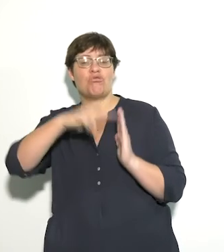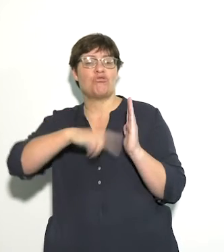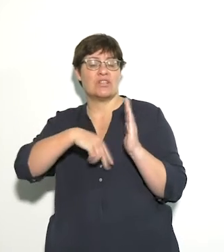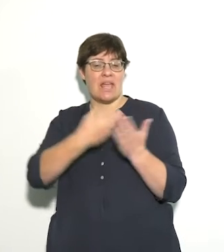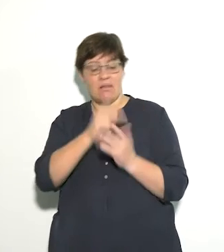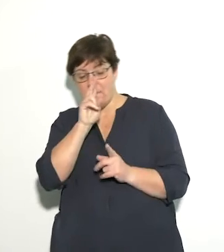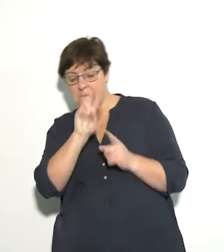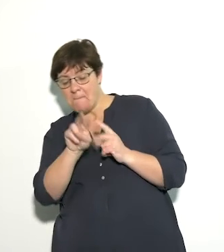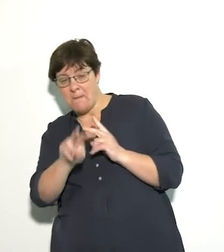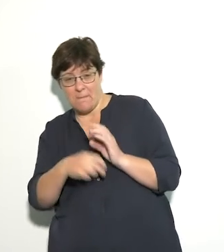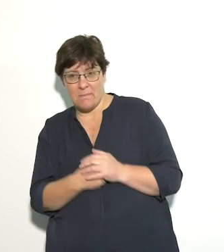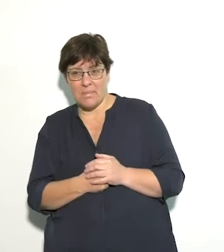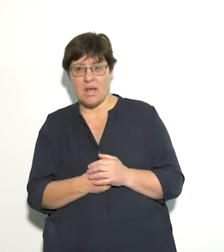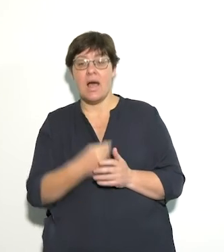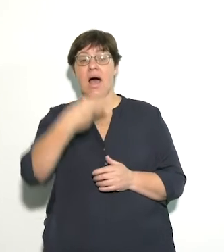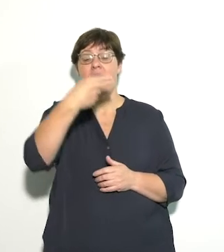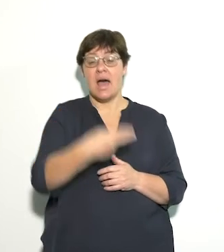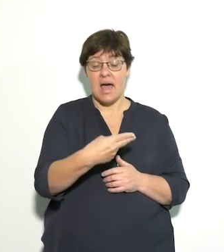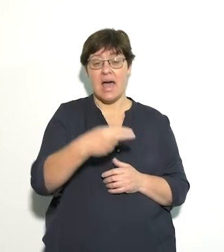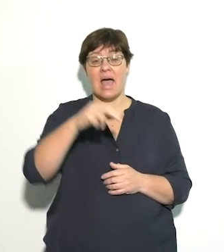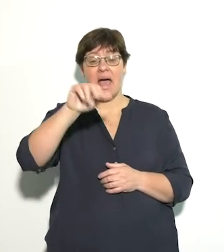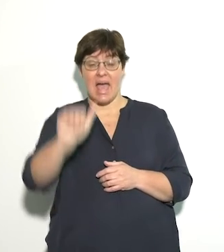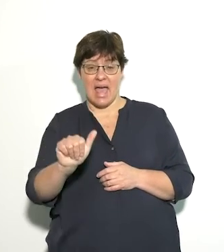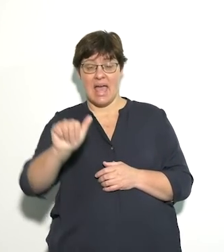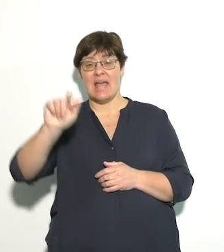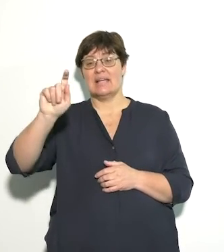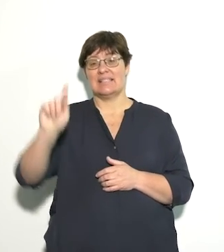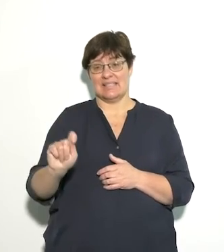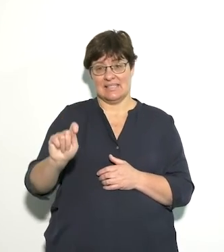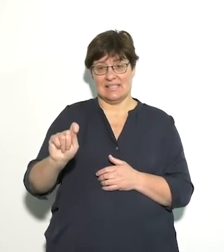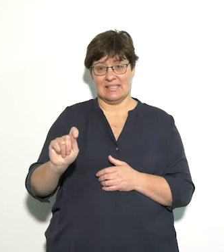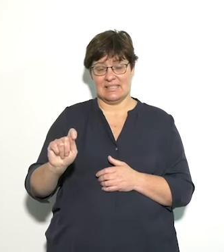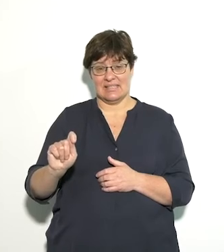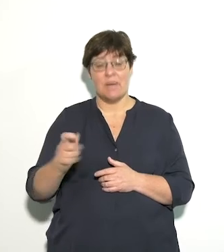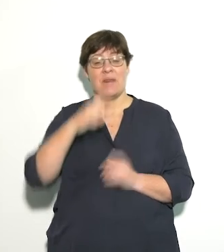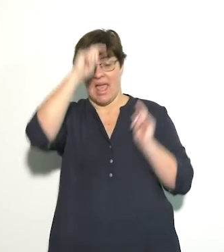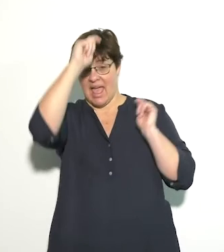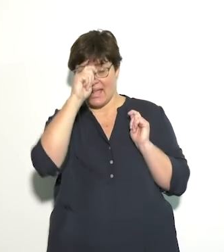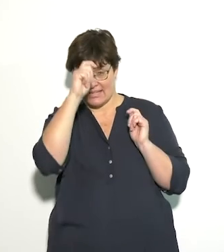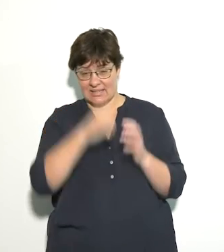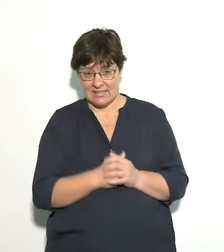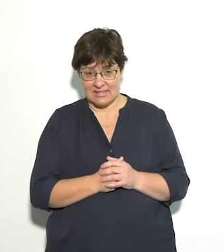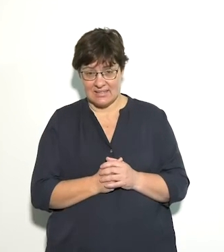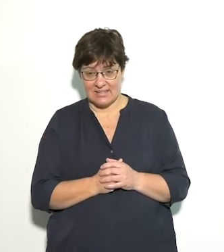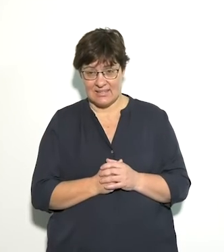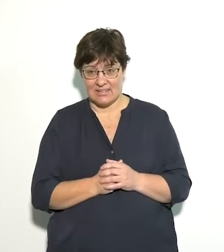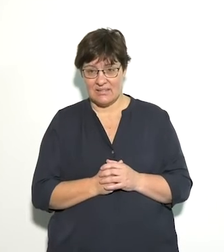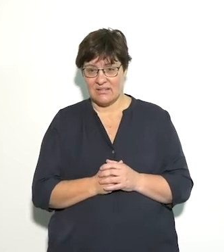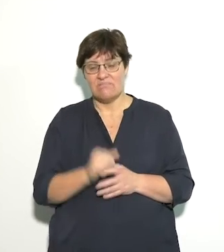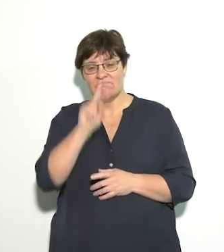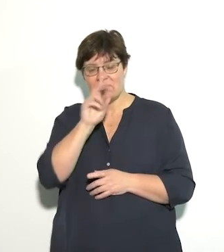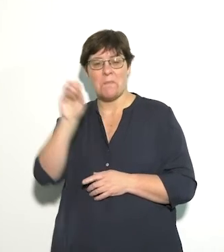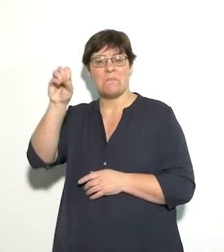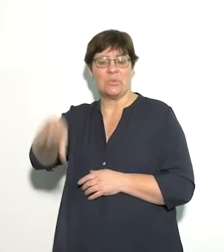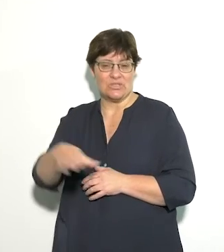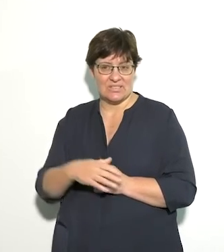them. So this one starts with h-a-t, and it makes the word hat, and you can pop those